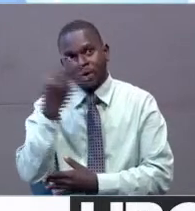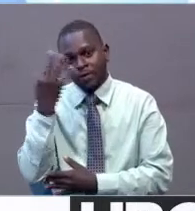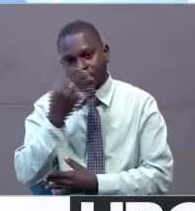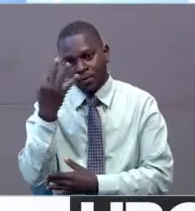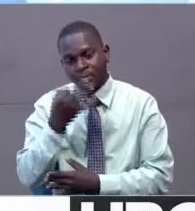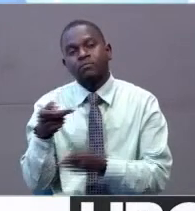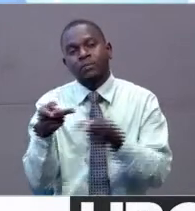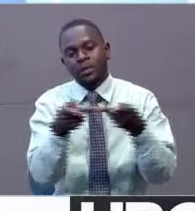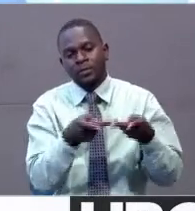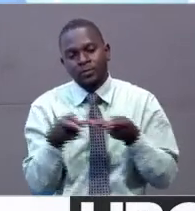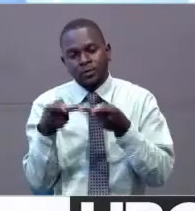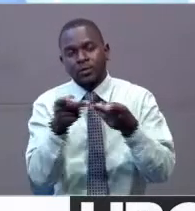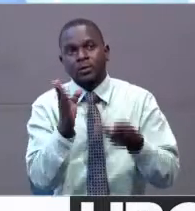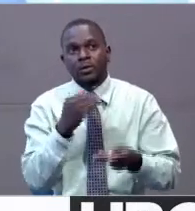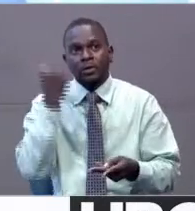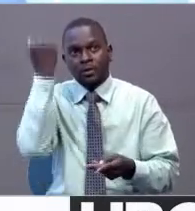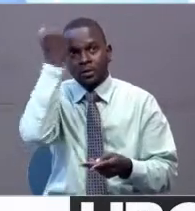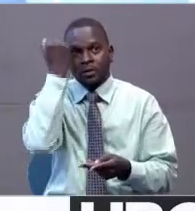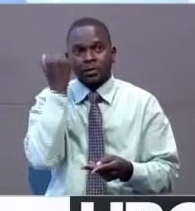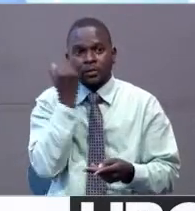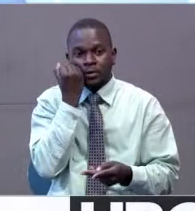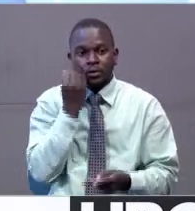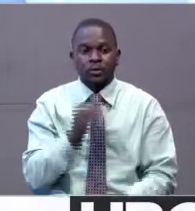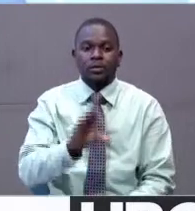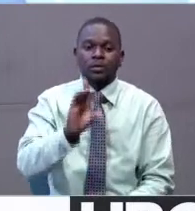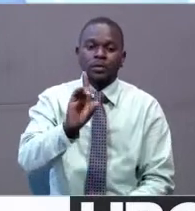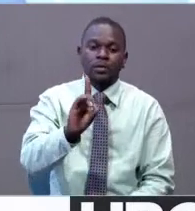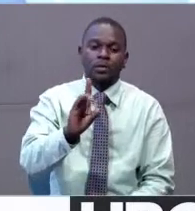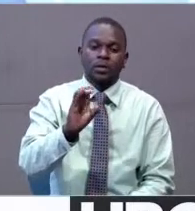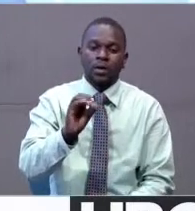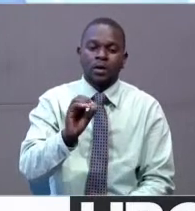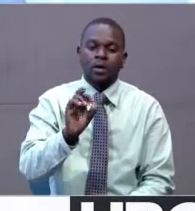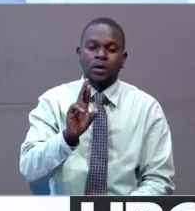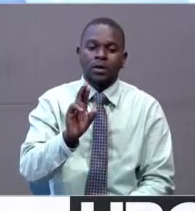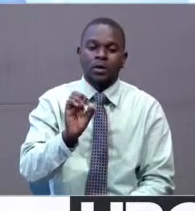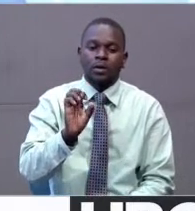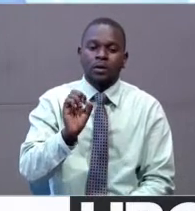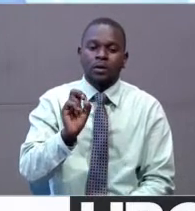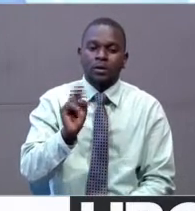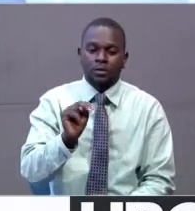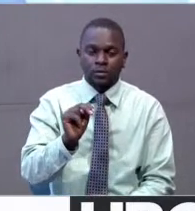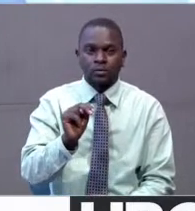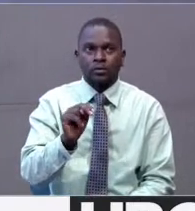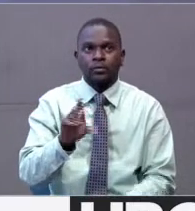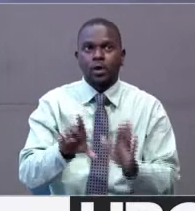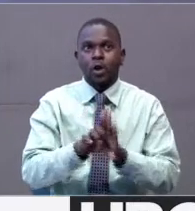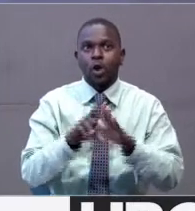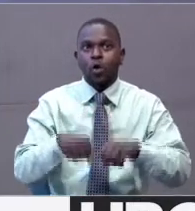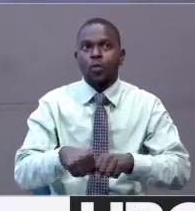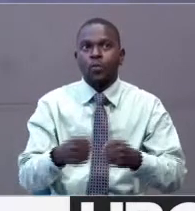conferencing before Grade 1 Magistrate Dorin Olugu Karunji, pleaded not guilty to the alleged offense.